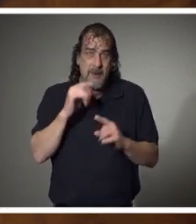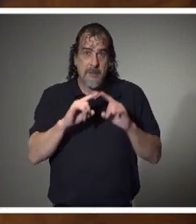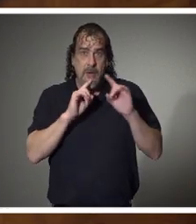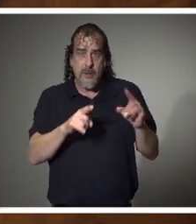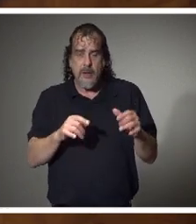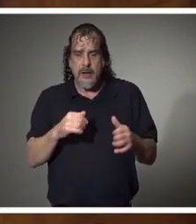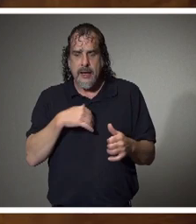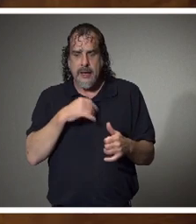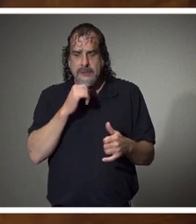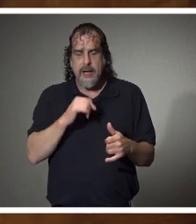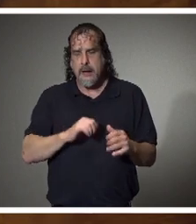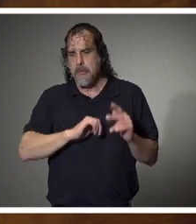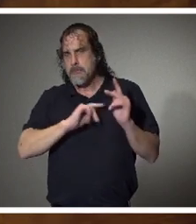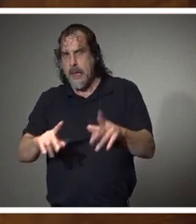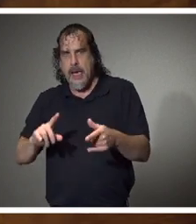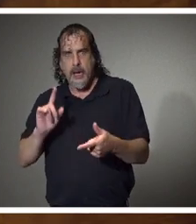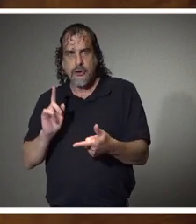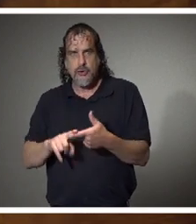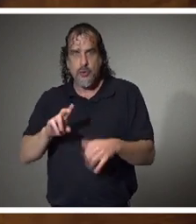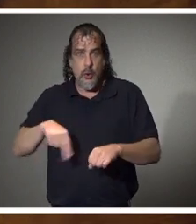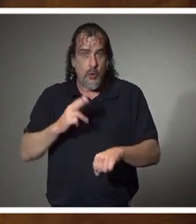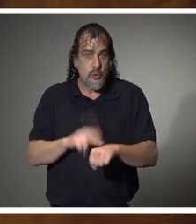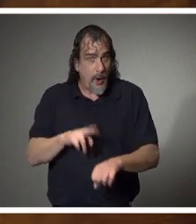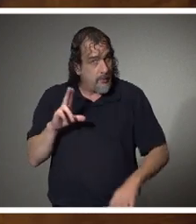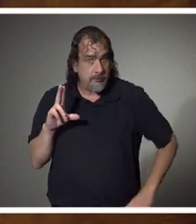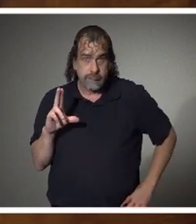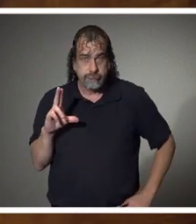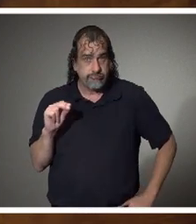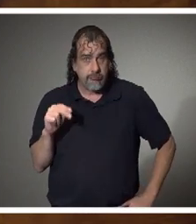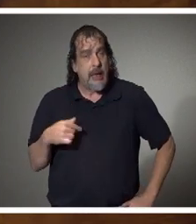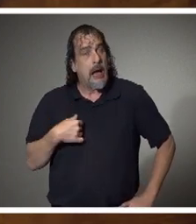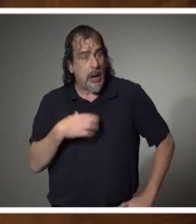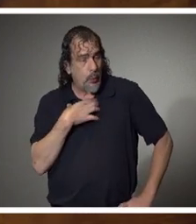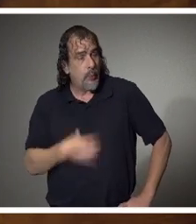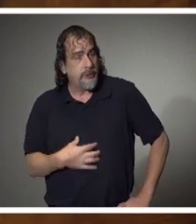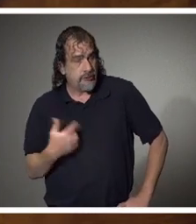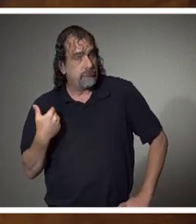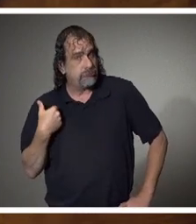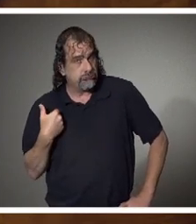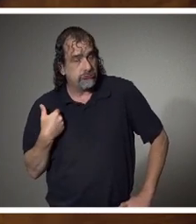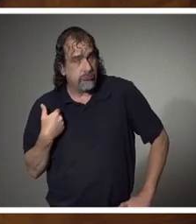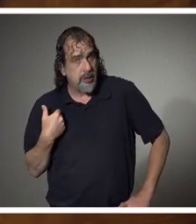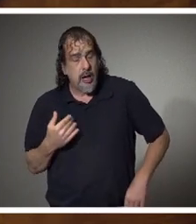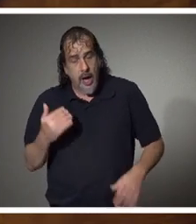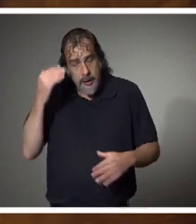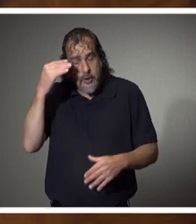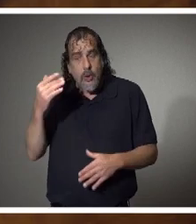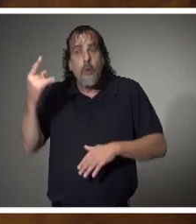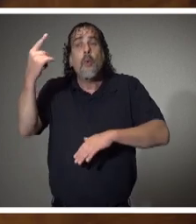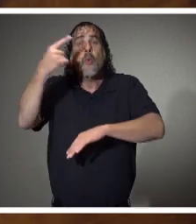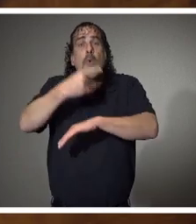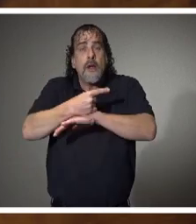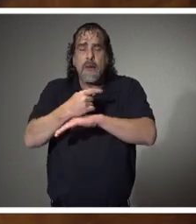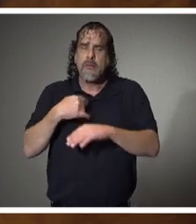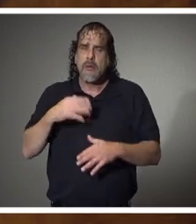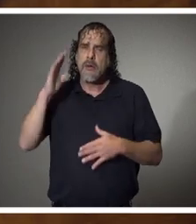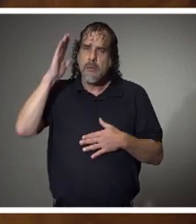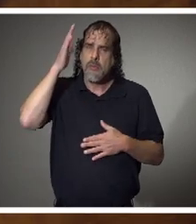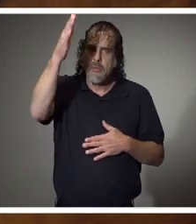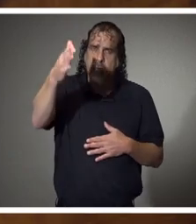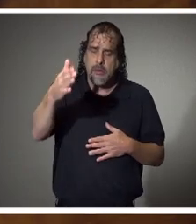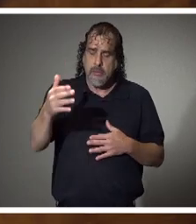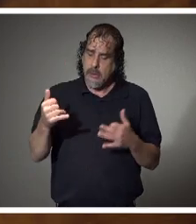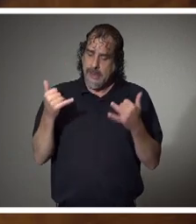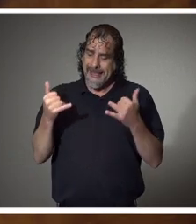not a return to normal. I wish it was. I know one day we will.